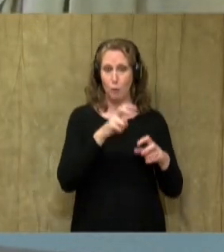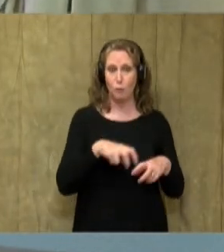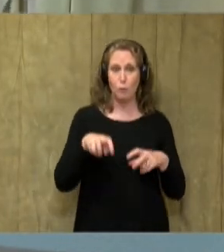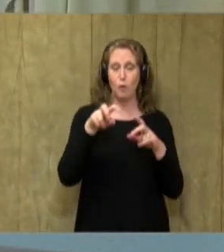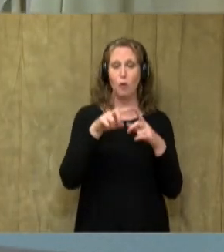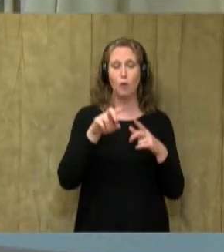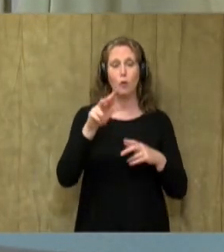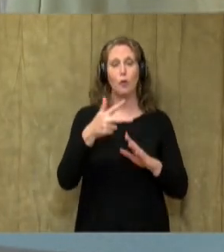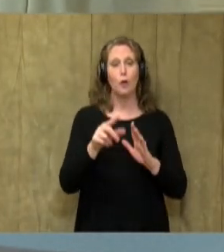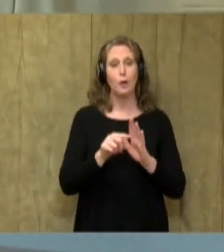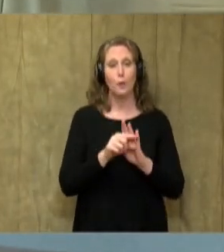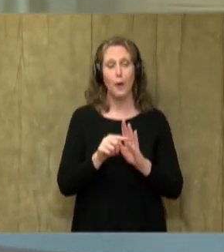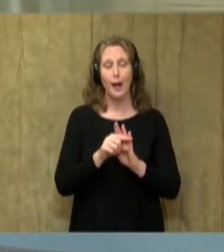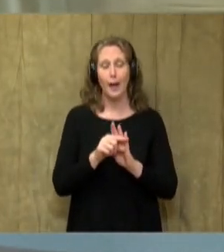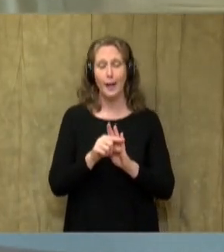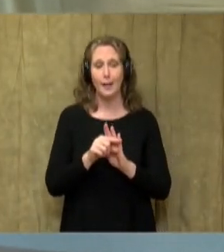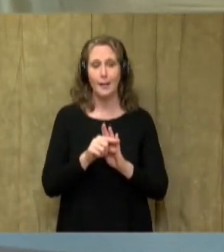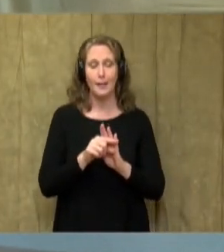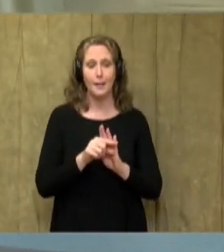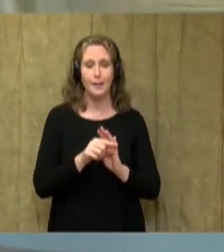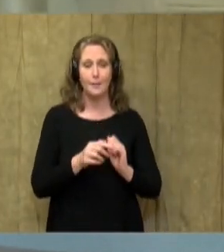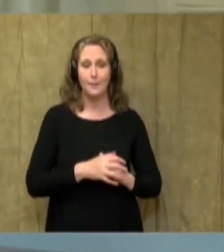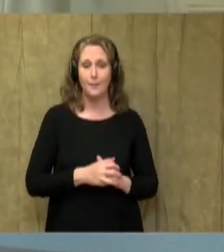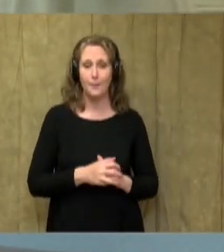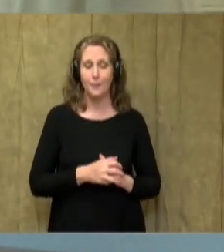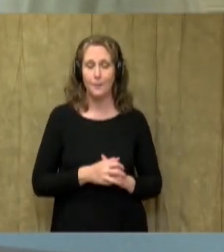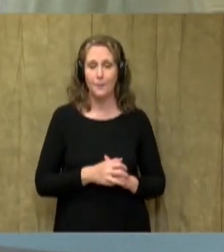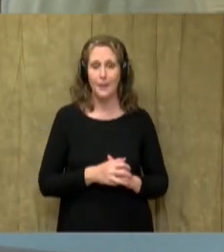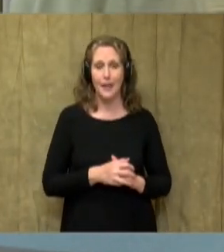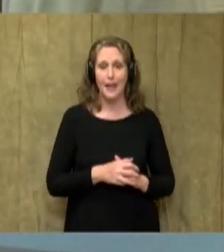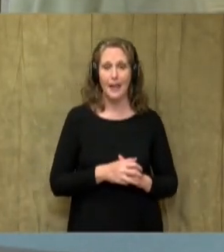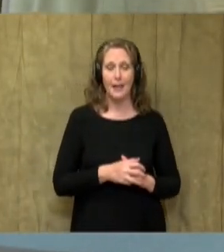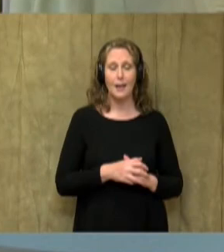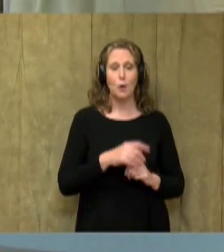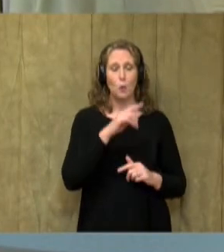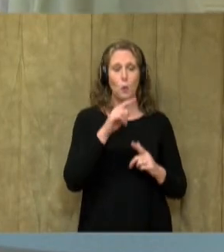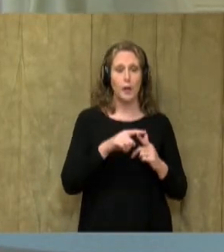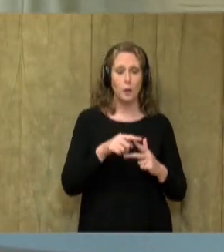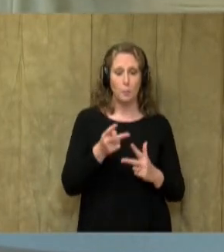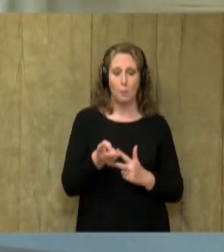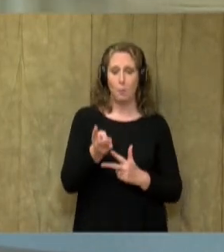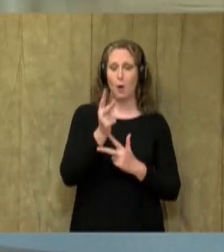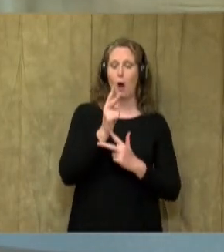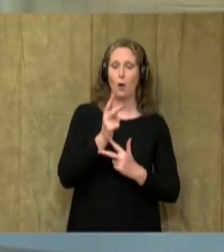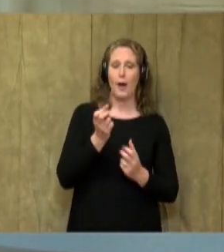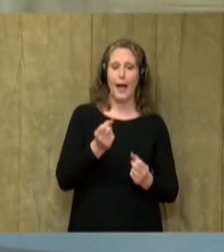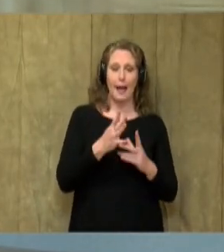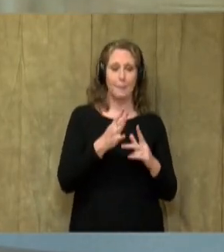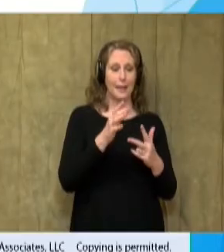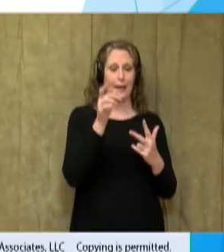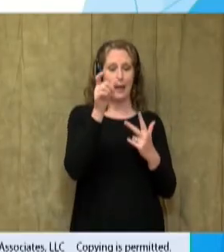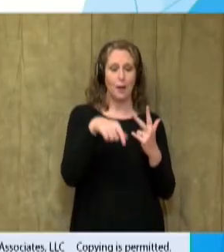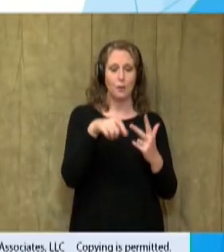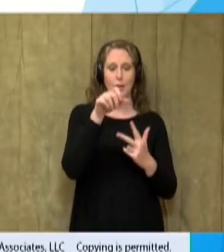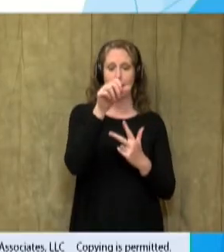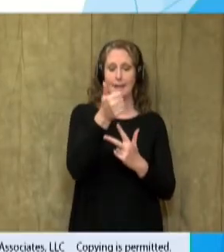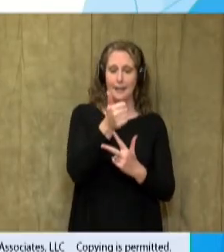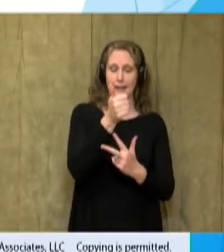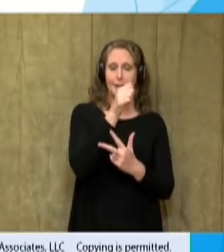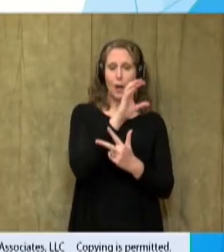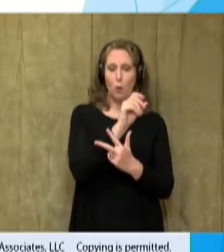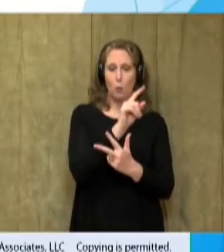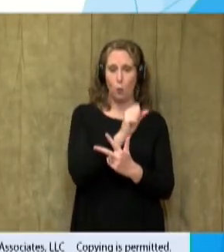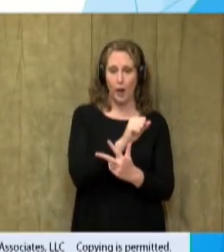grade. So how many hundreds, tens, and ones are there after you regroup? Well, we took away 100, and we ended